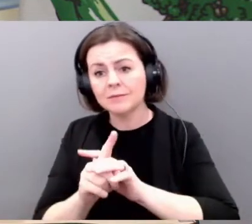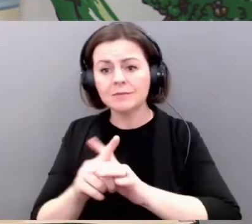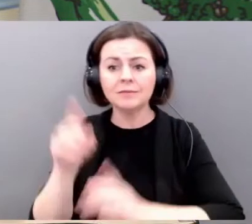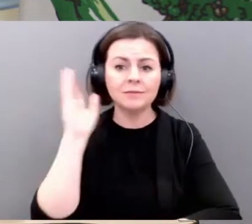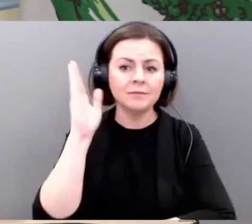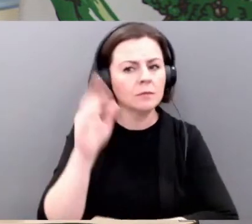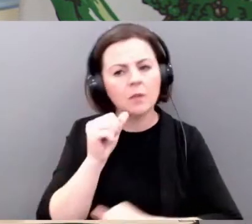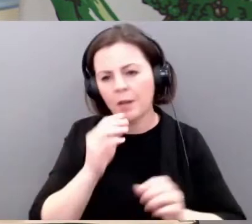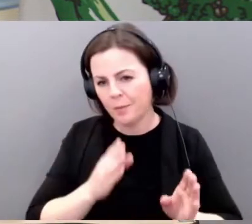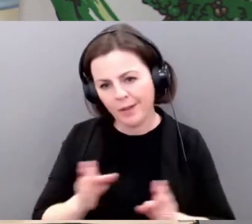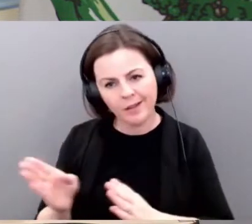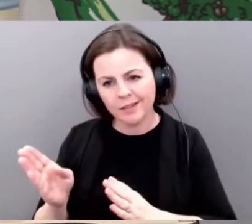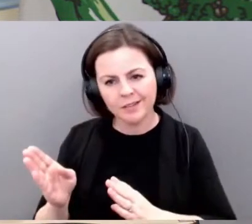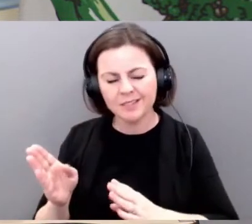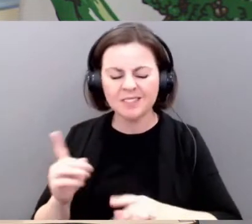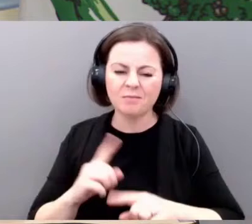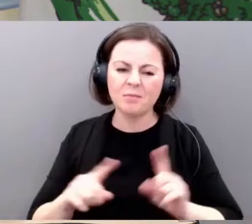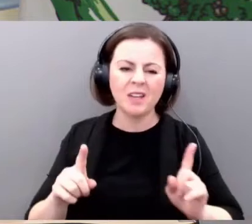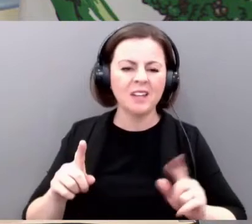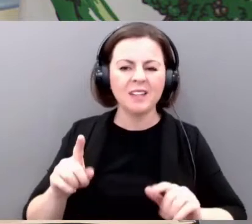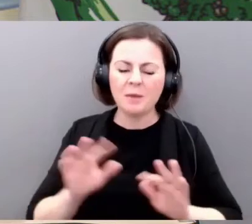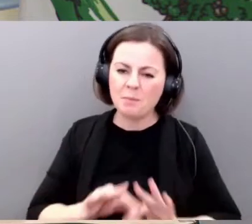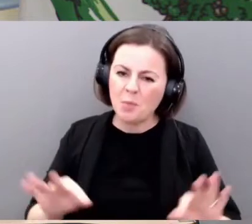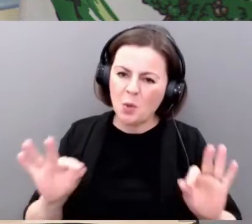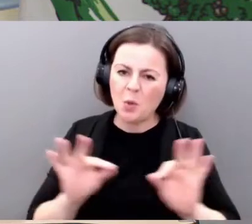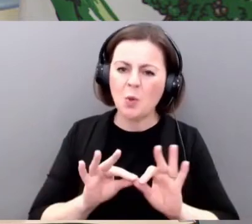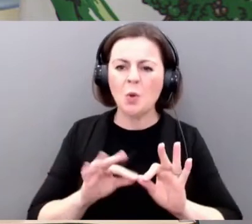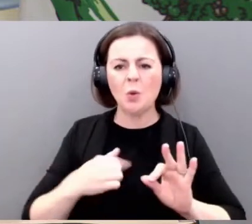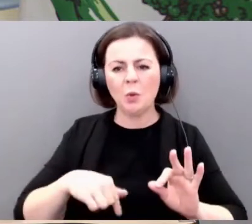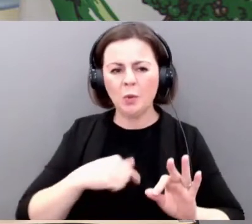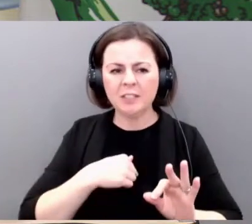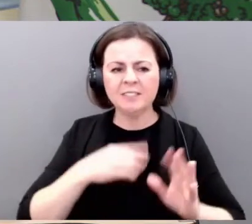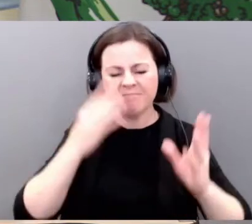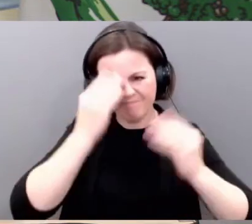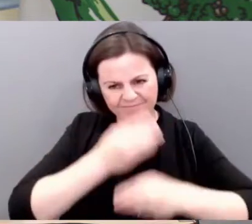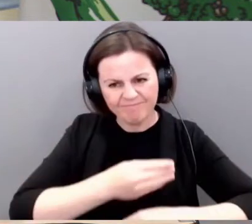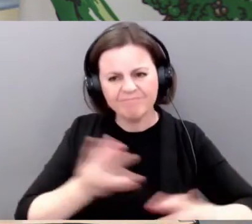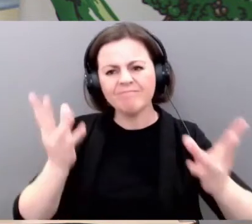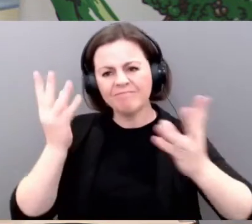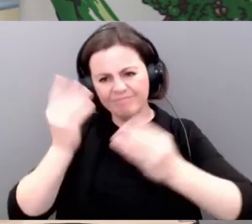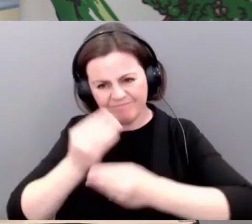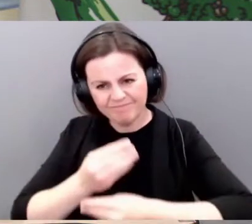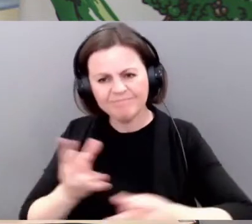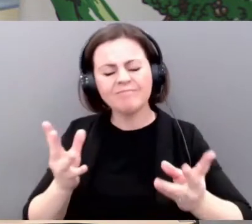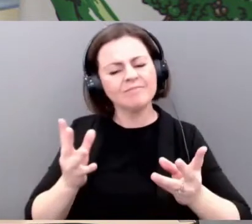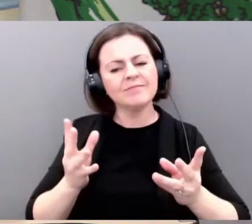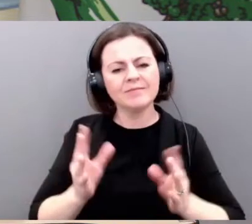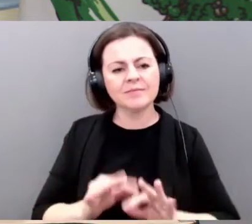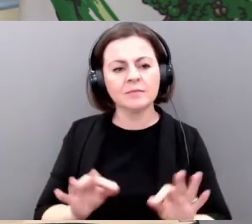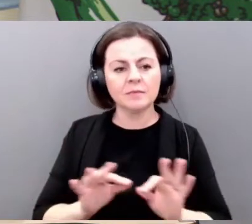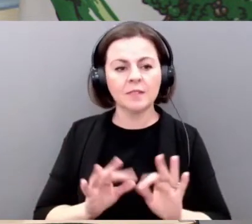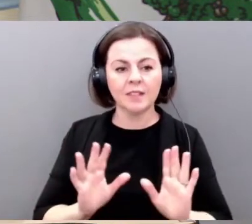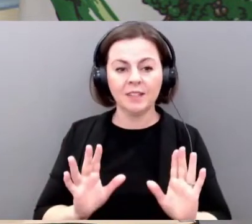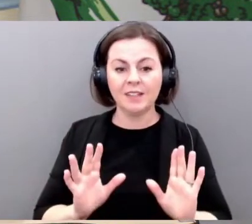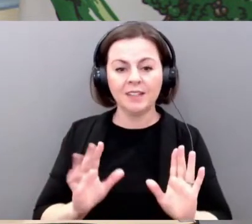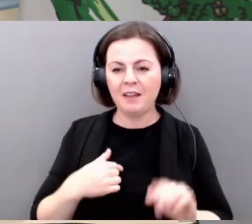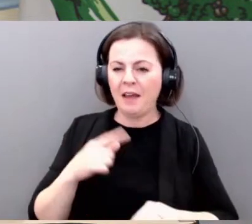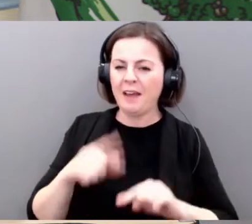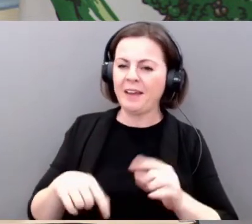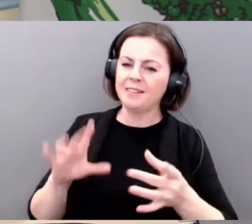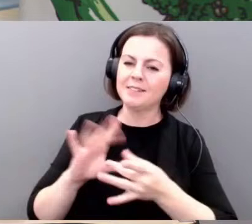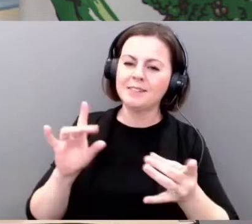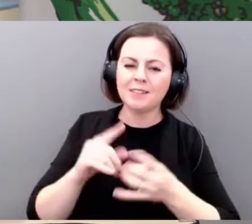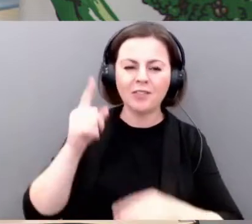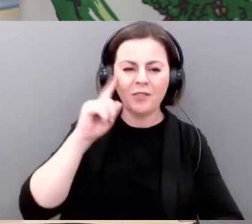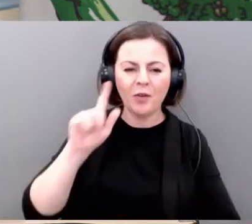were required to keep Islanders informed. That being said, I don't want to speak for Dr. Morrison, but I